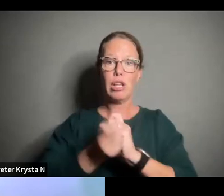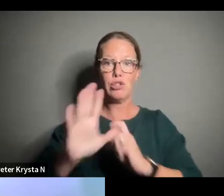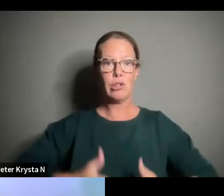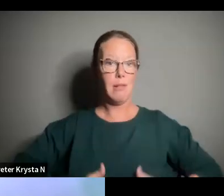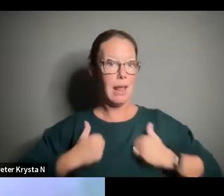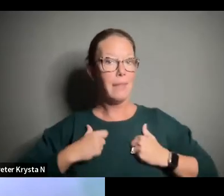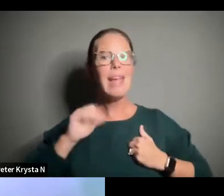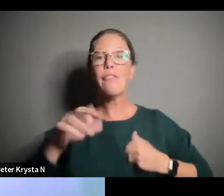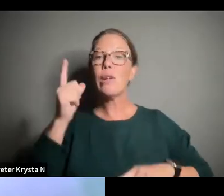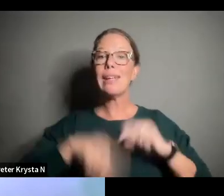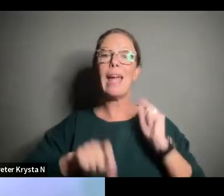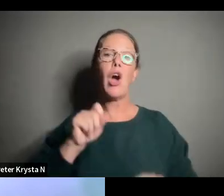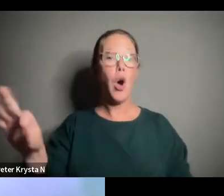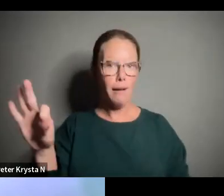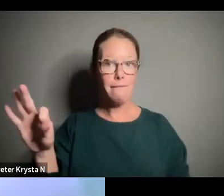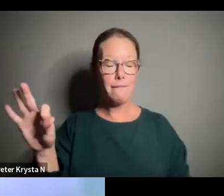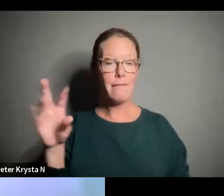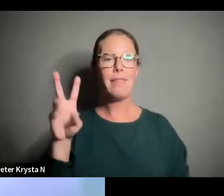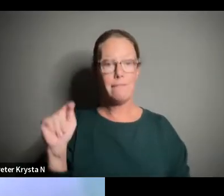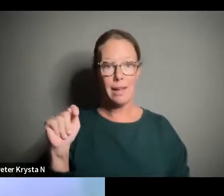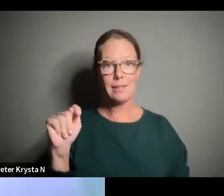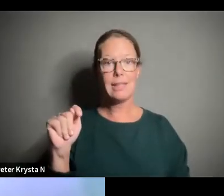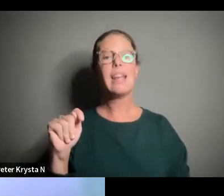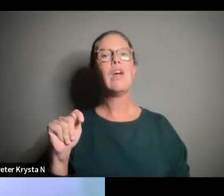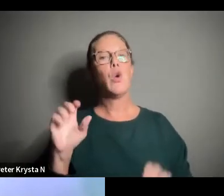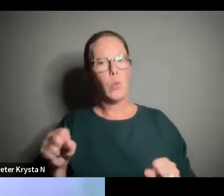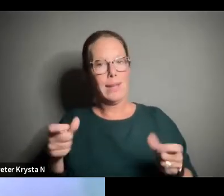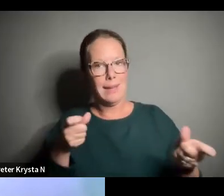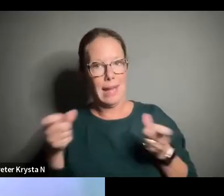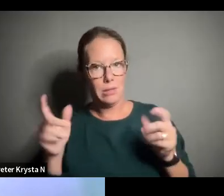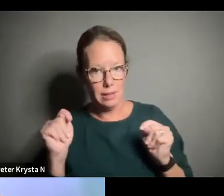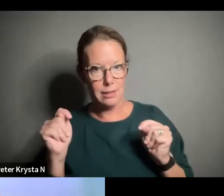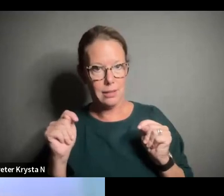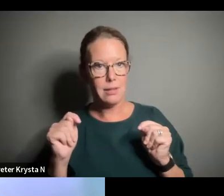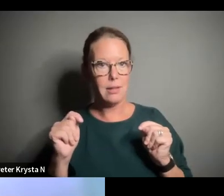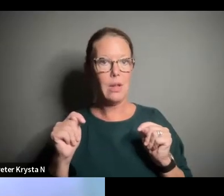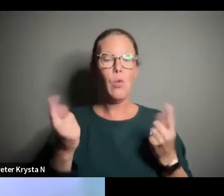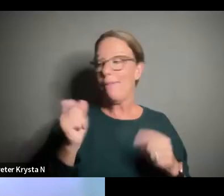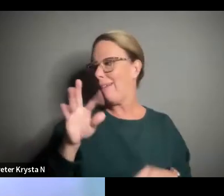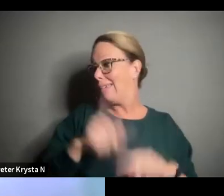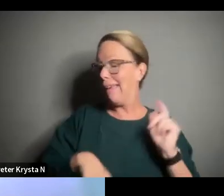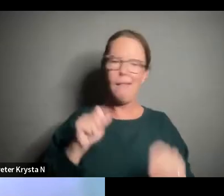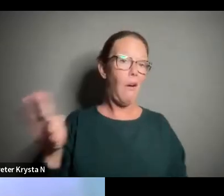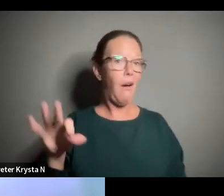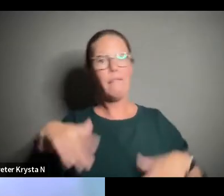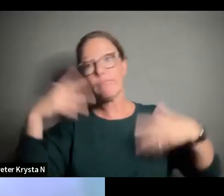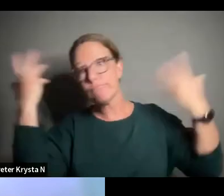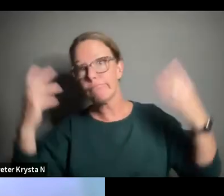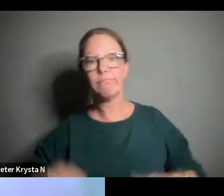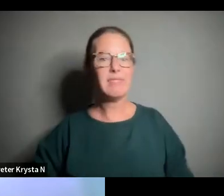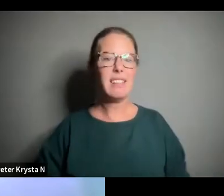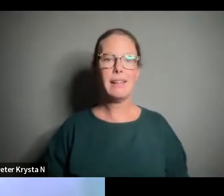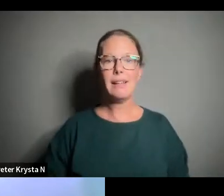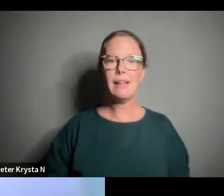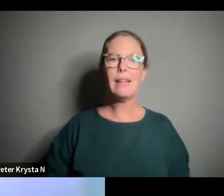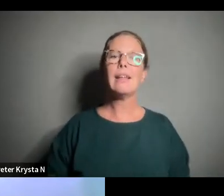get you off the ventilator, there's ways of handling that. And that's what many people say, well, if I can't get off, should I keep on